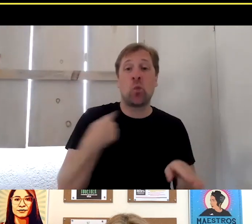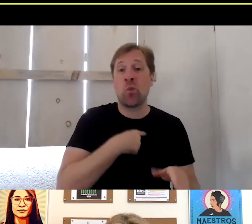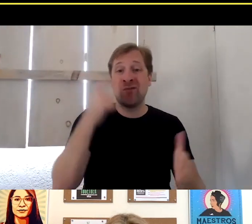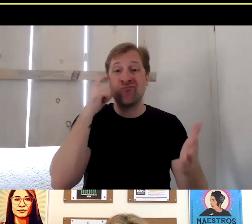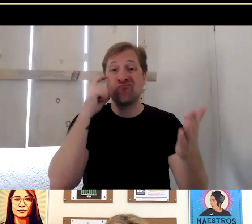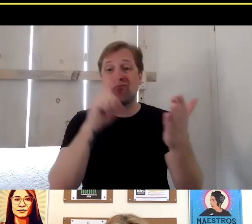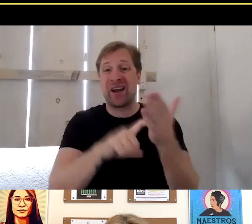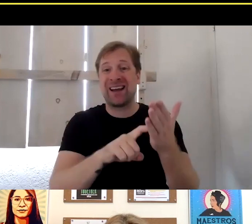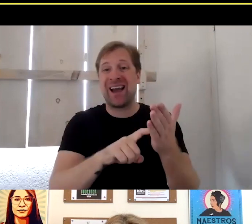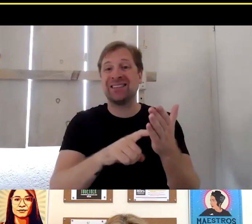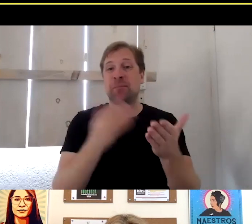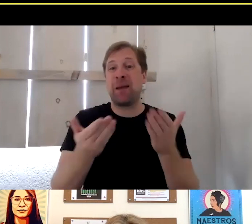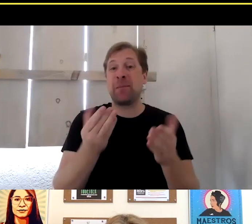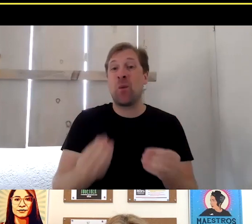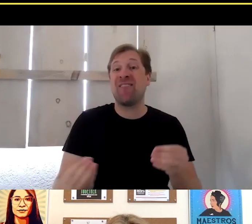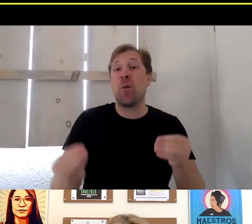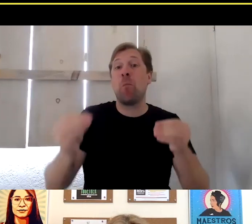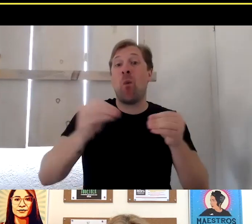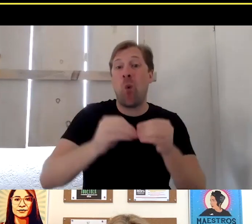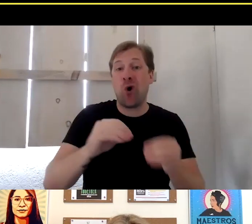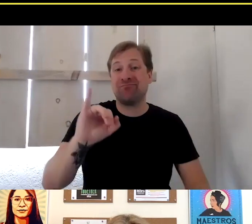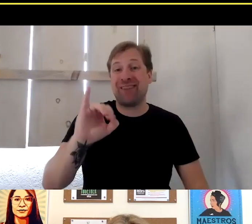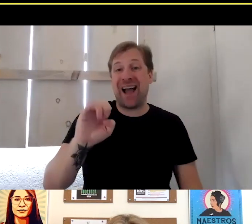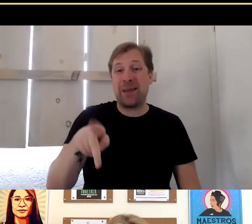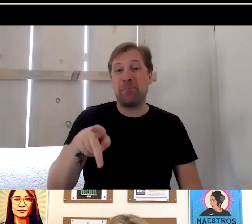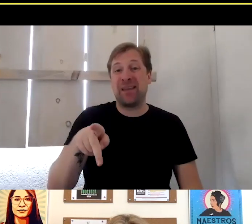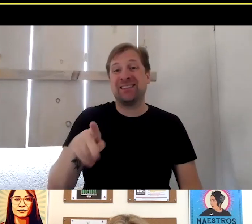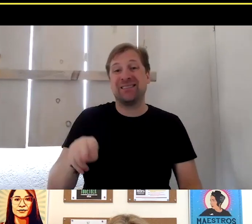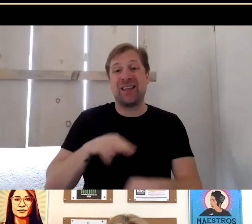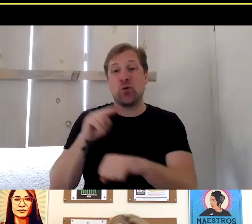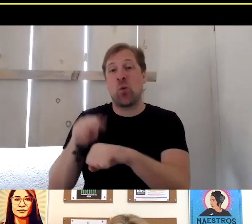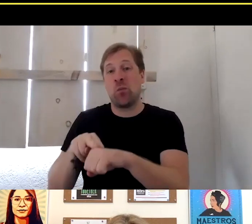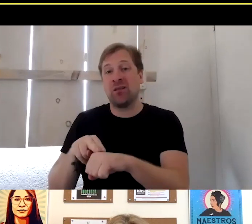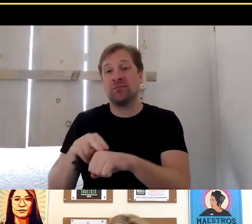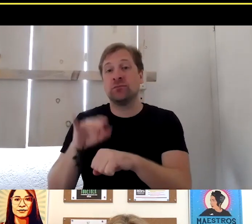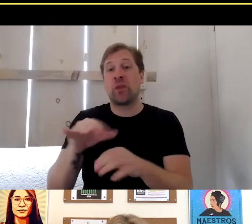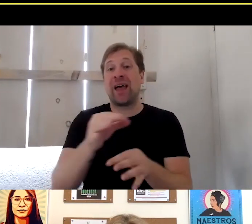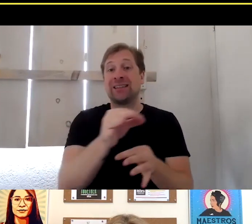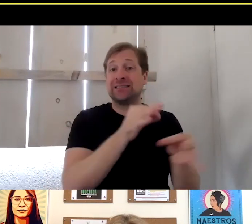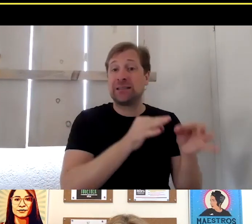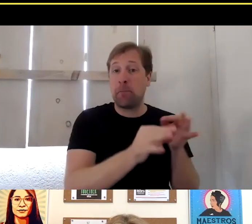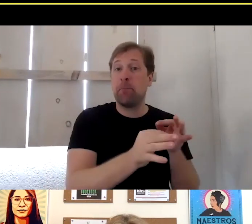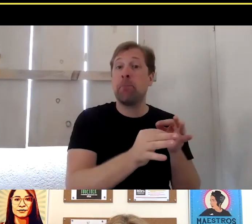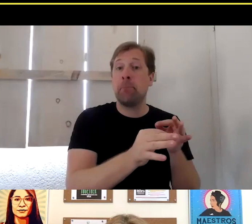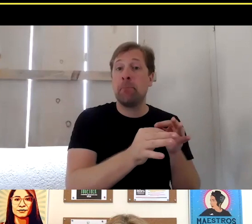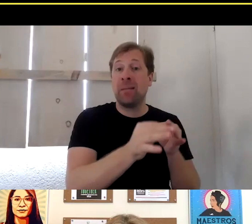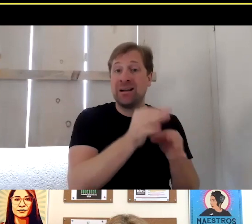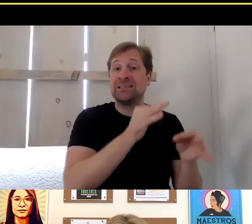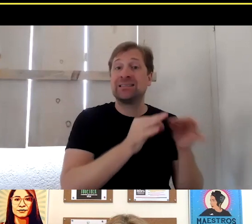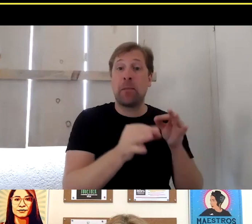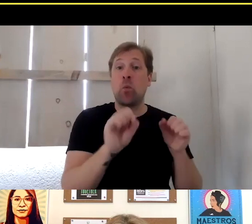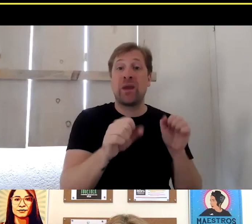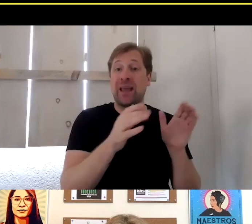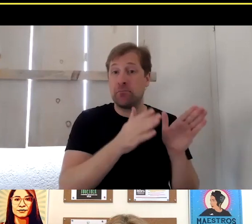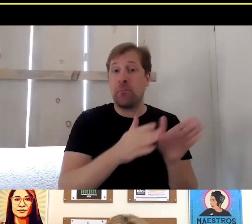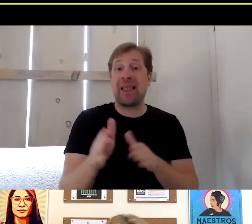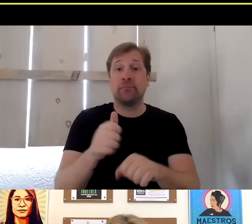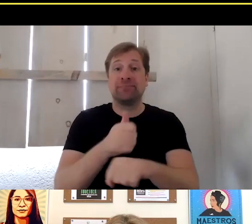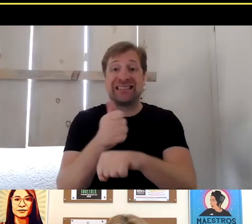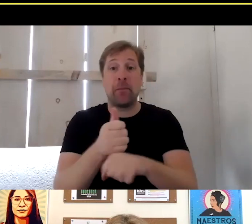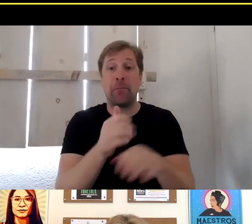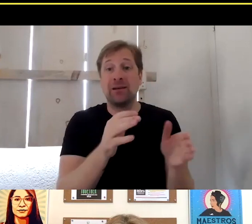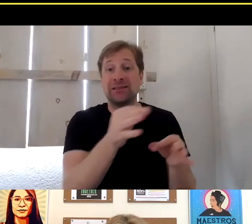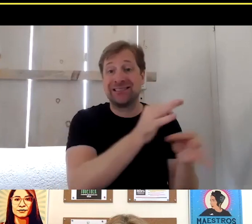have more IEPs than in the norm, so substitute coverage will be arranged during